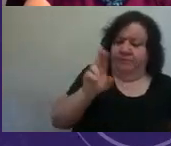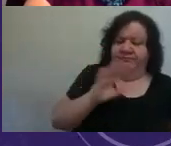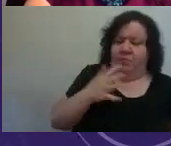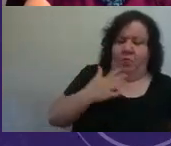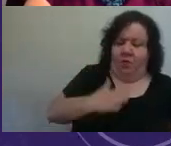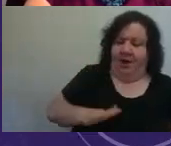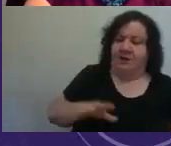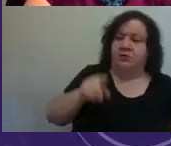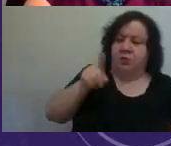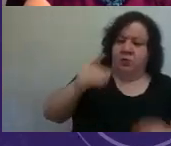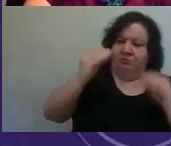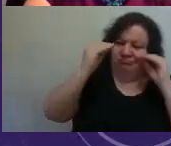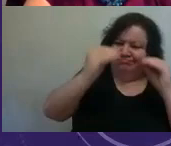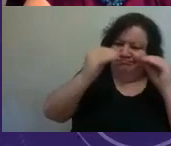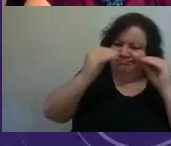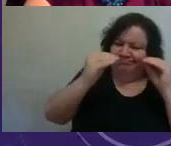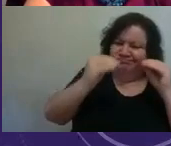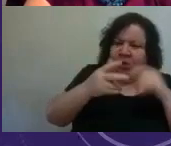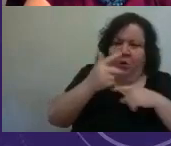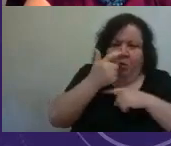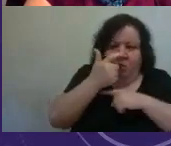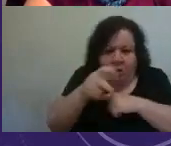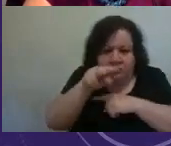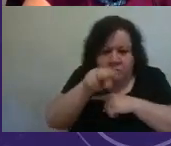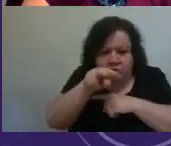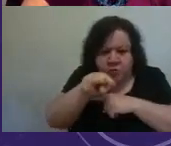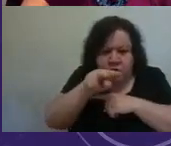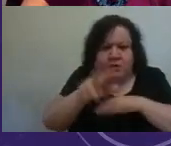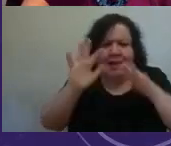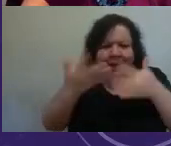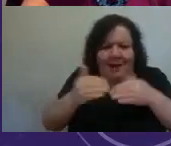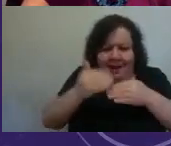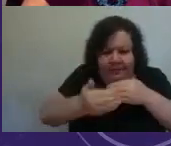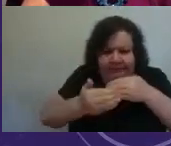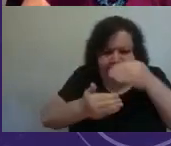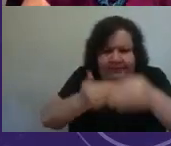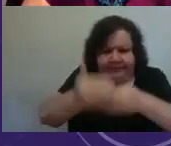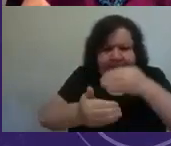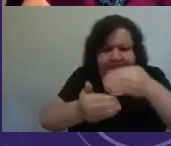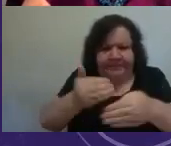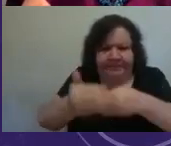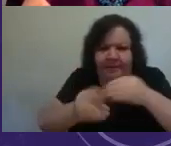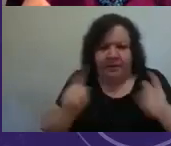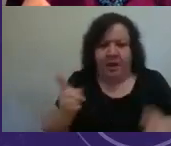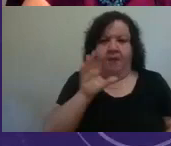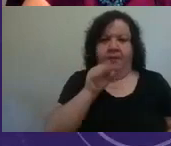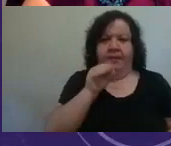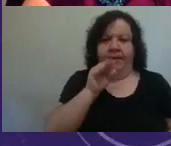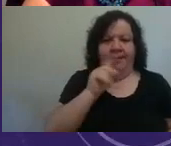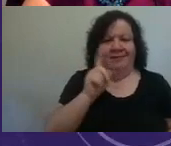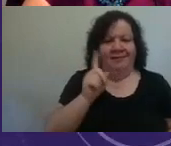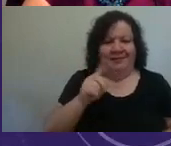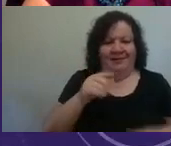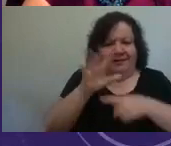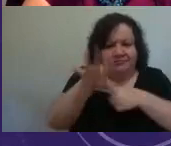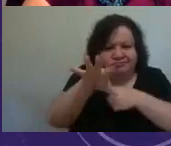step by step. So thank you. And the next question is, why should the alt text be shorter than